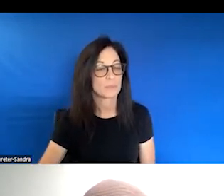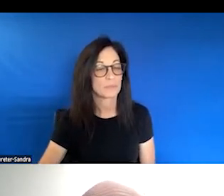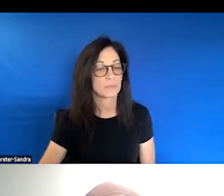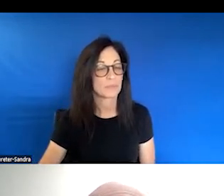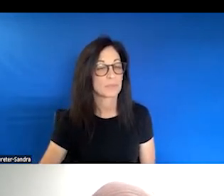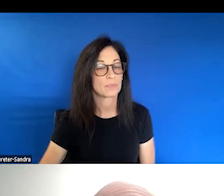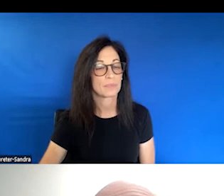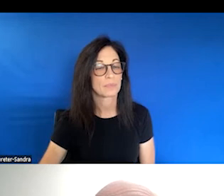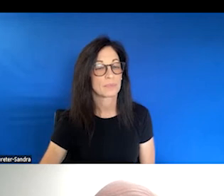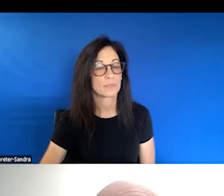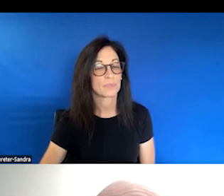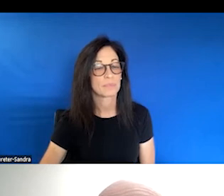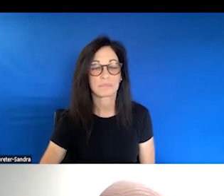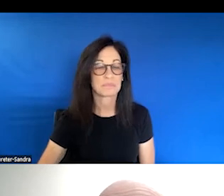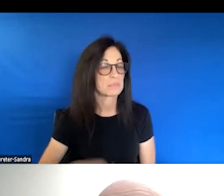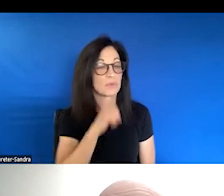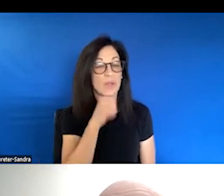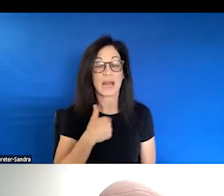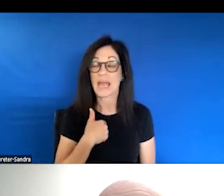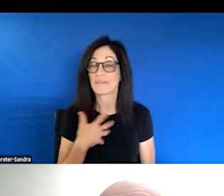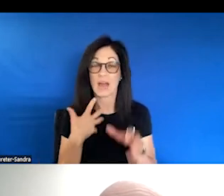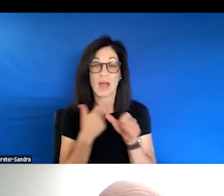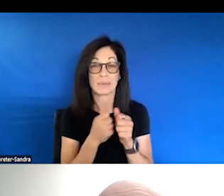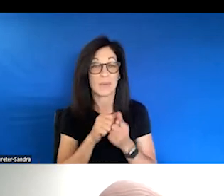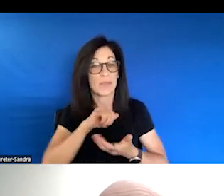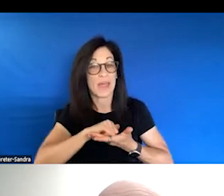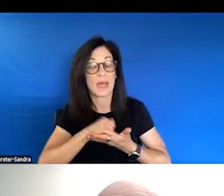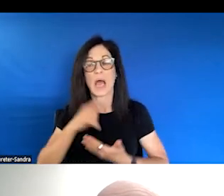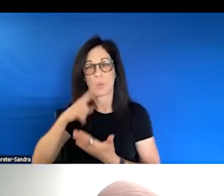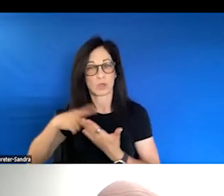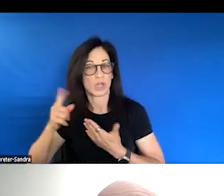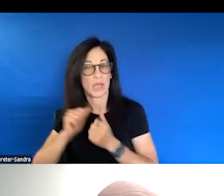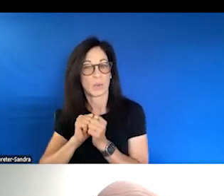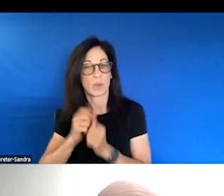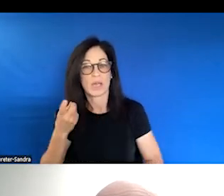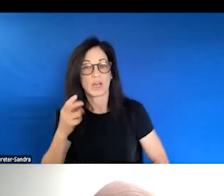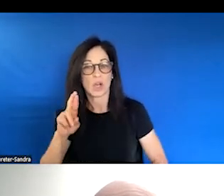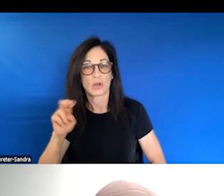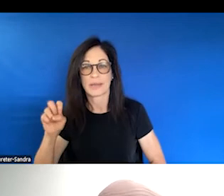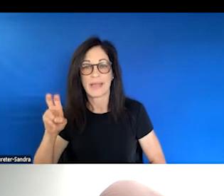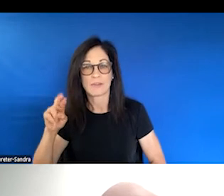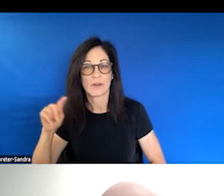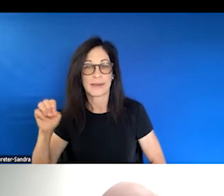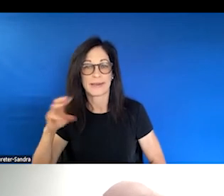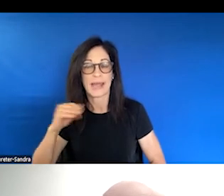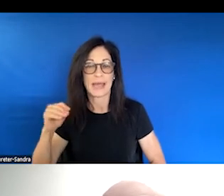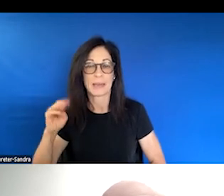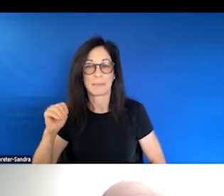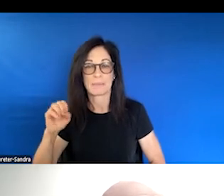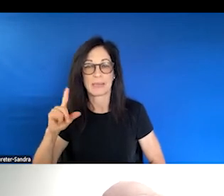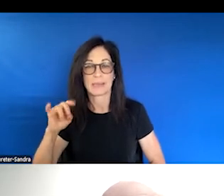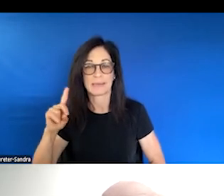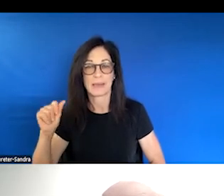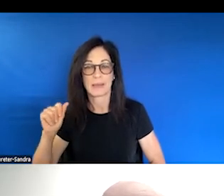I do not have an update on that. I will check with Dr. Everett and Melinda Baldwin, who have